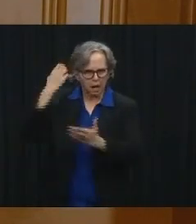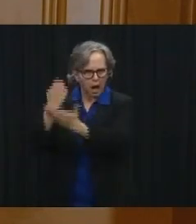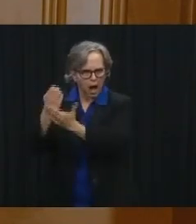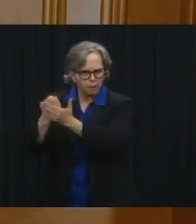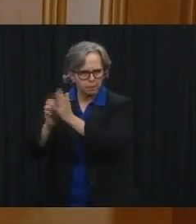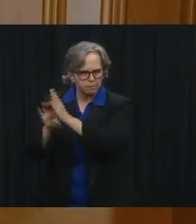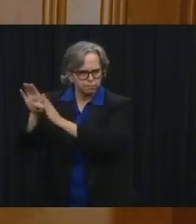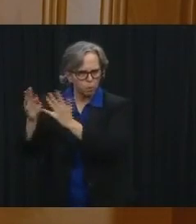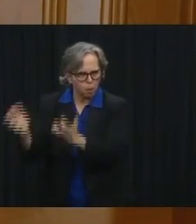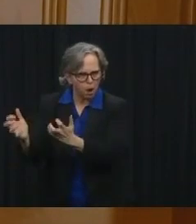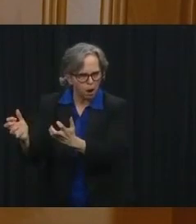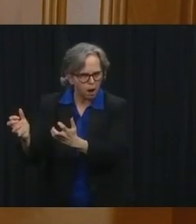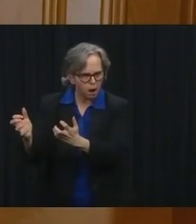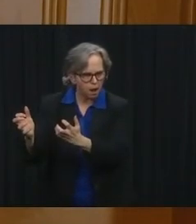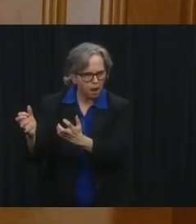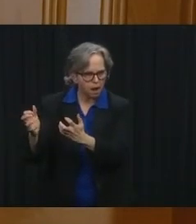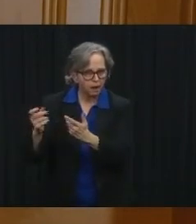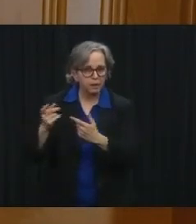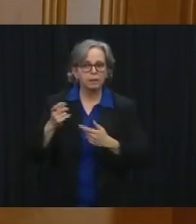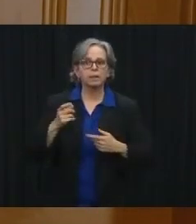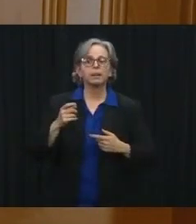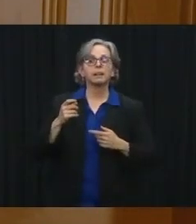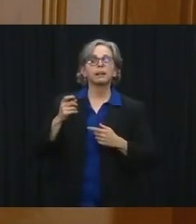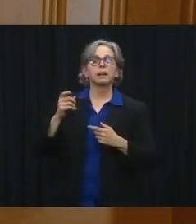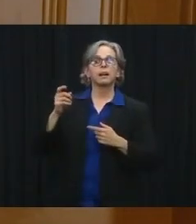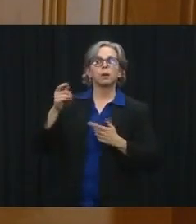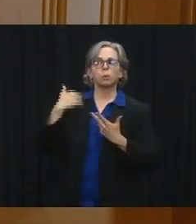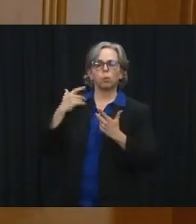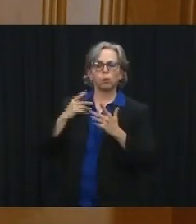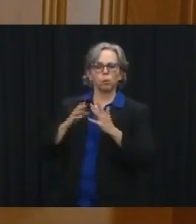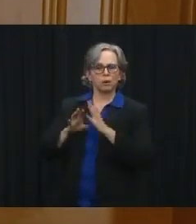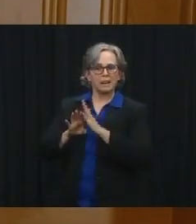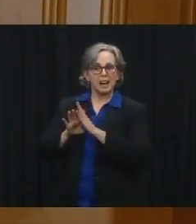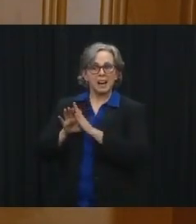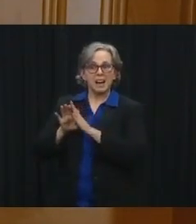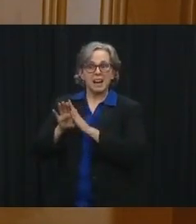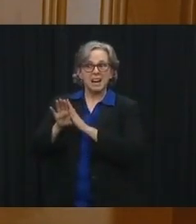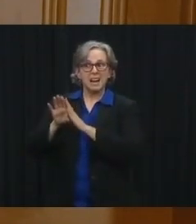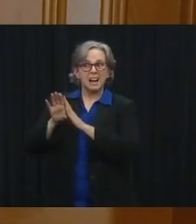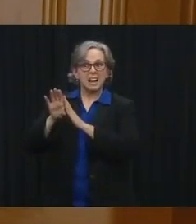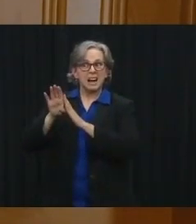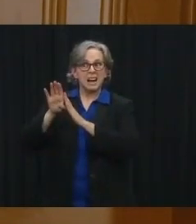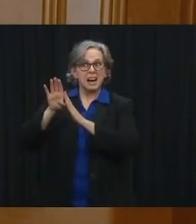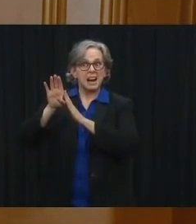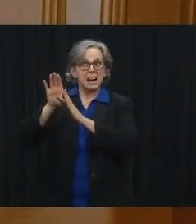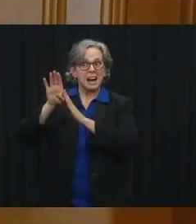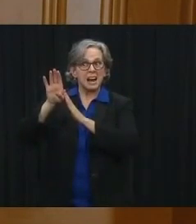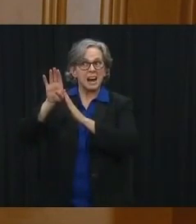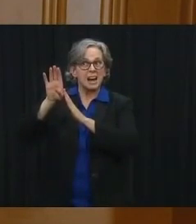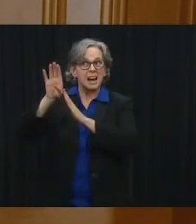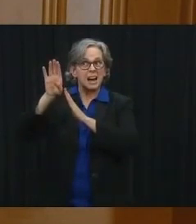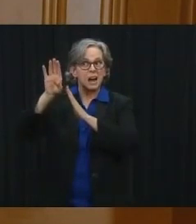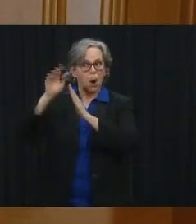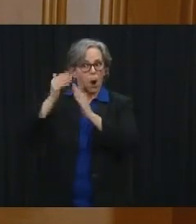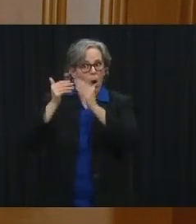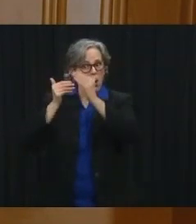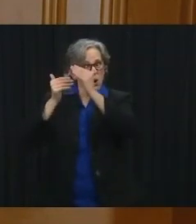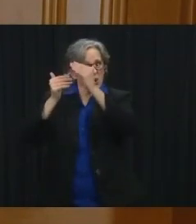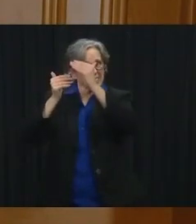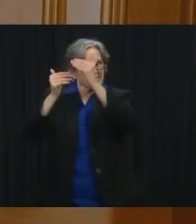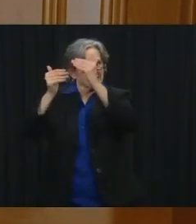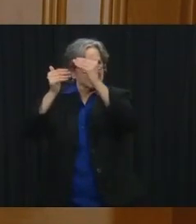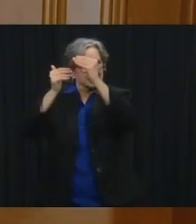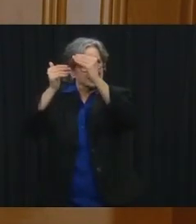know it's coming, it's not as big as it would have been, and that we're prepared for